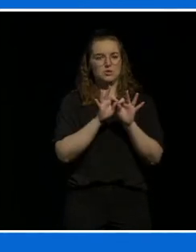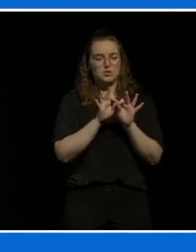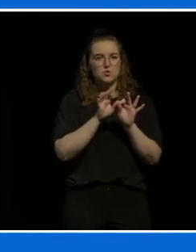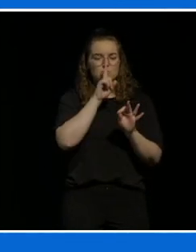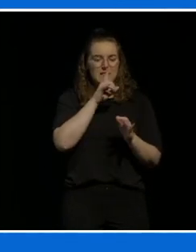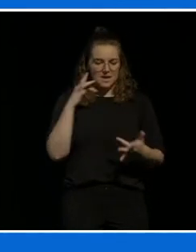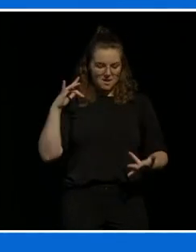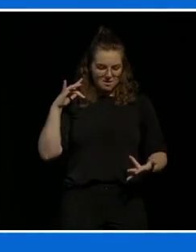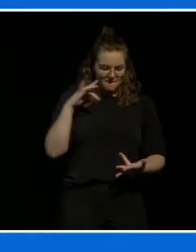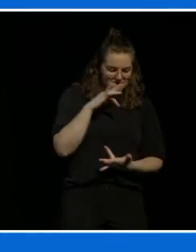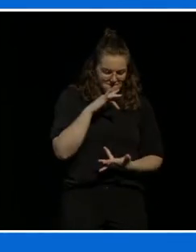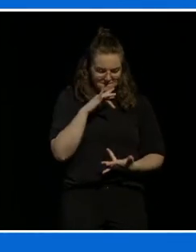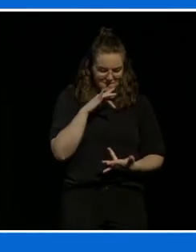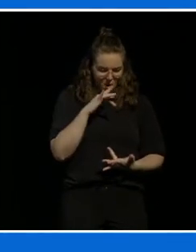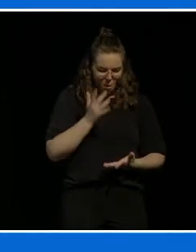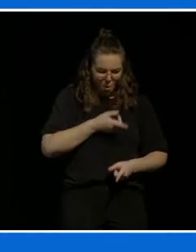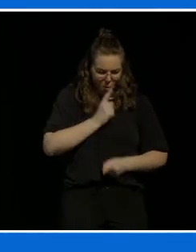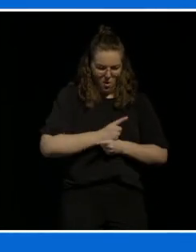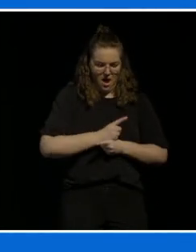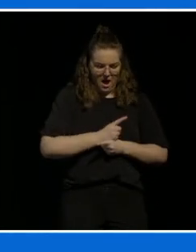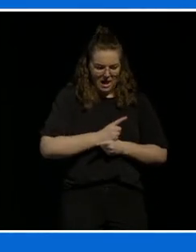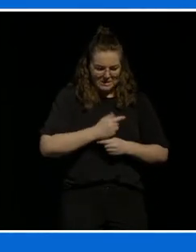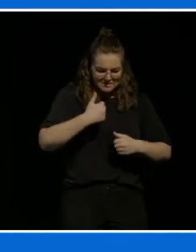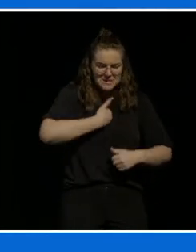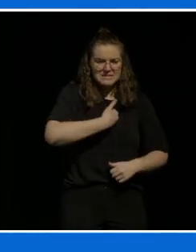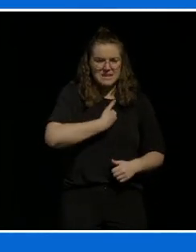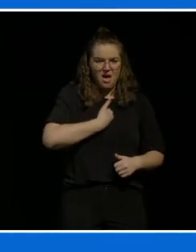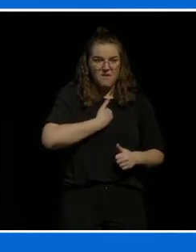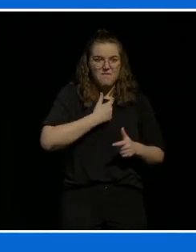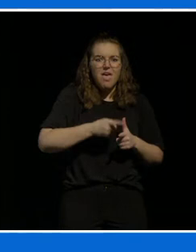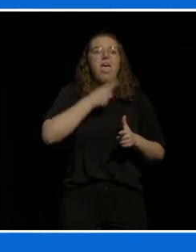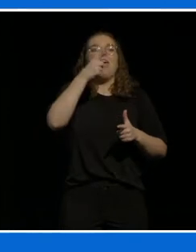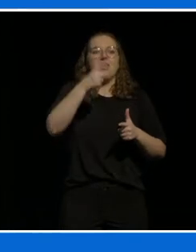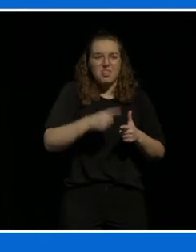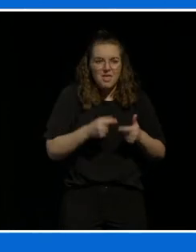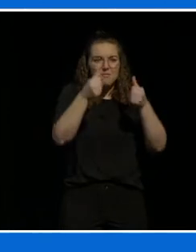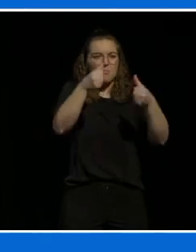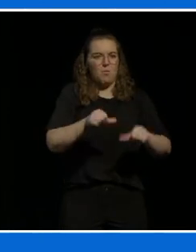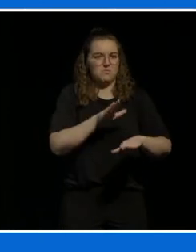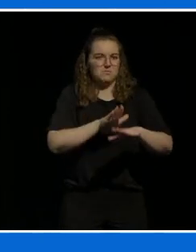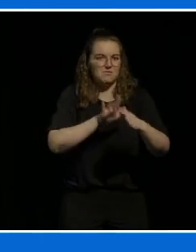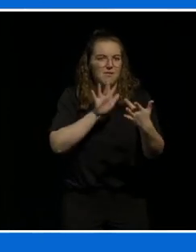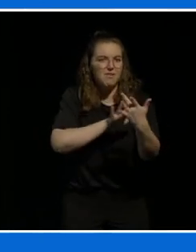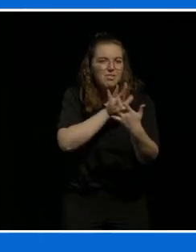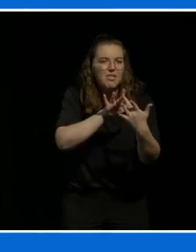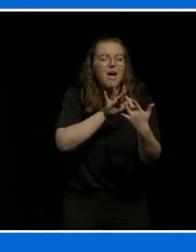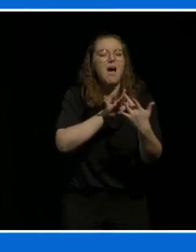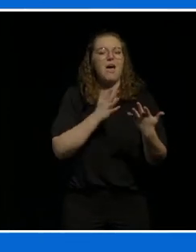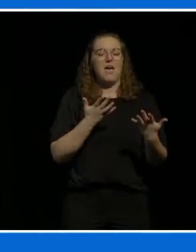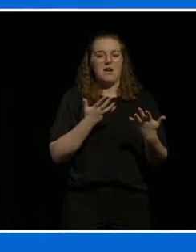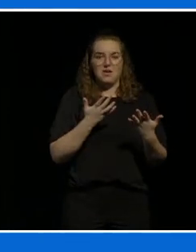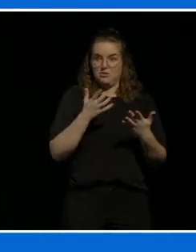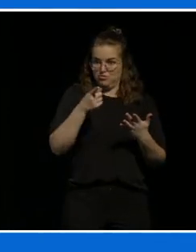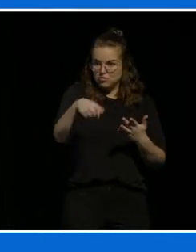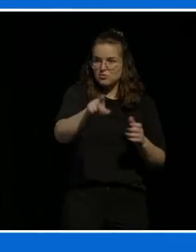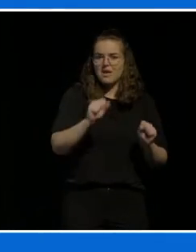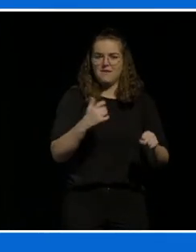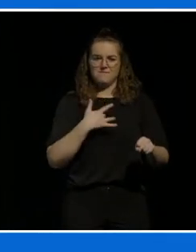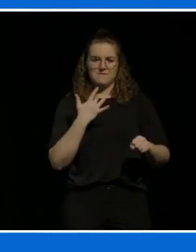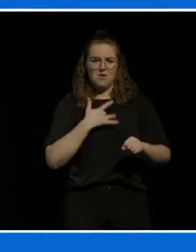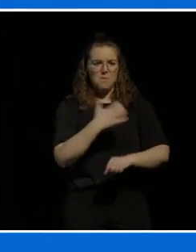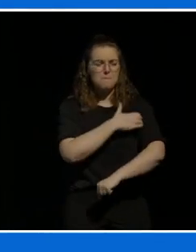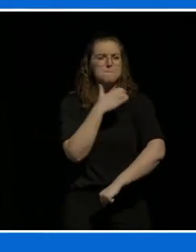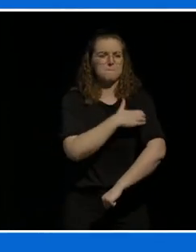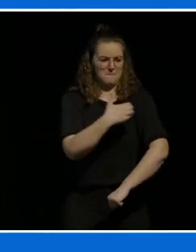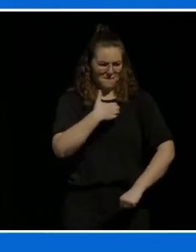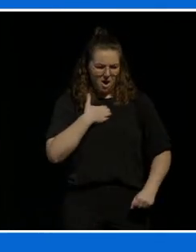within before you start translating that story onto these digital platforms so that you can feel empowered, that you can motivate others, and that you can build